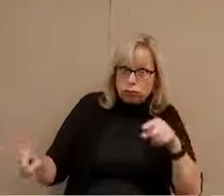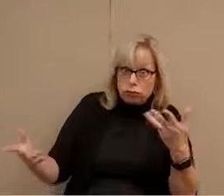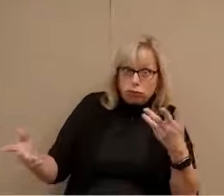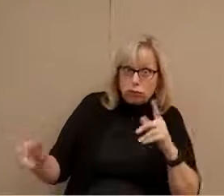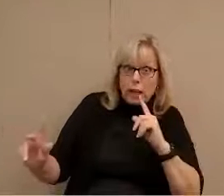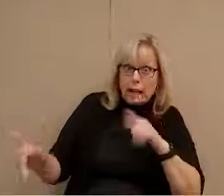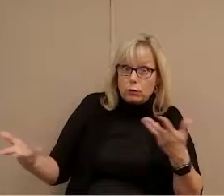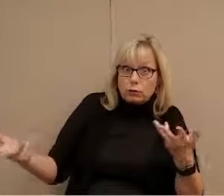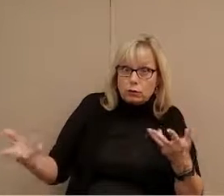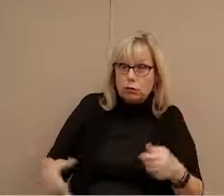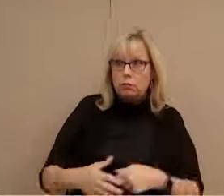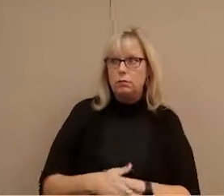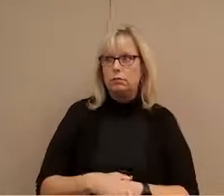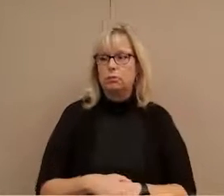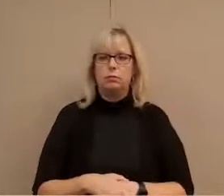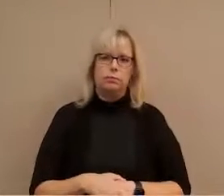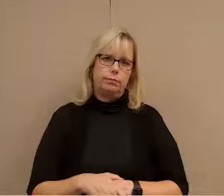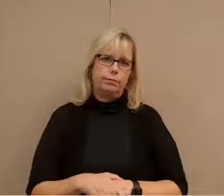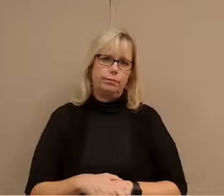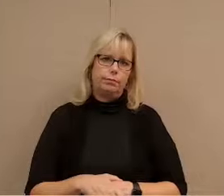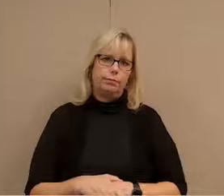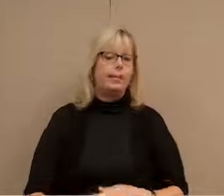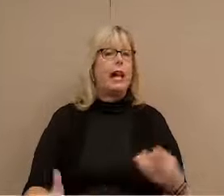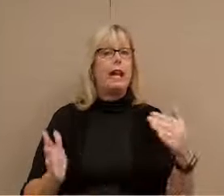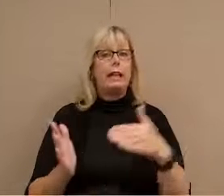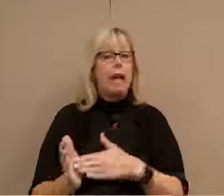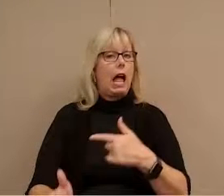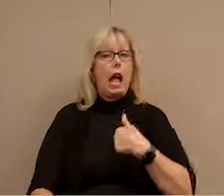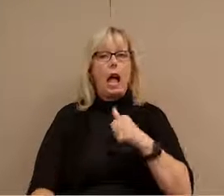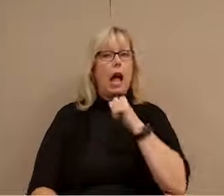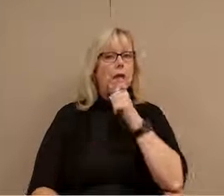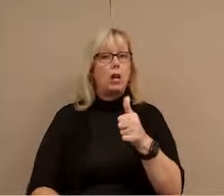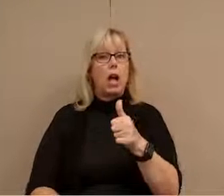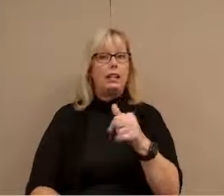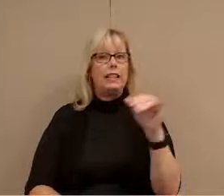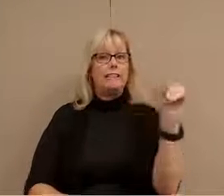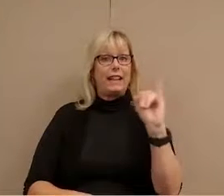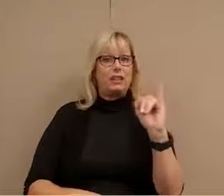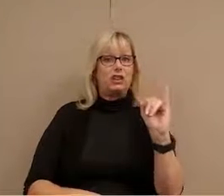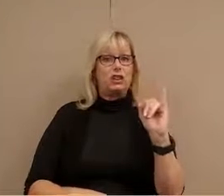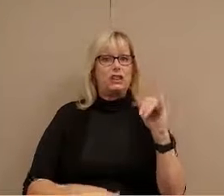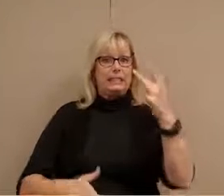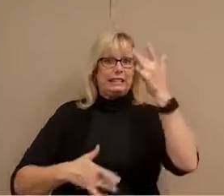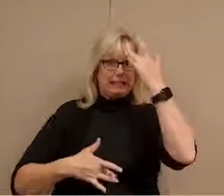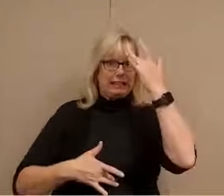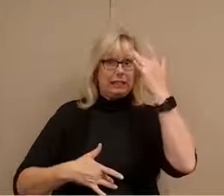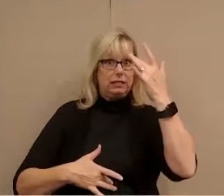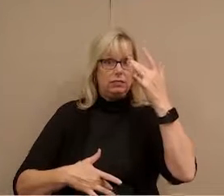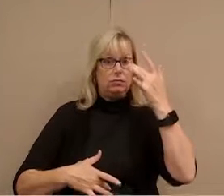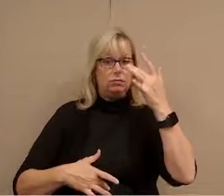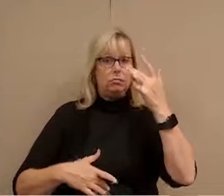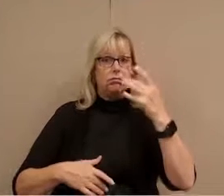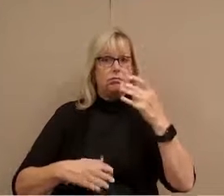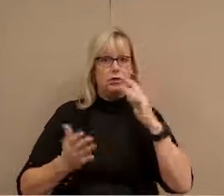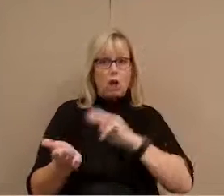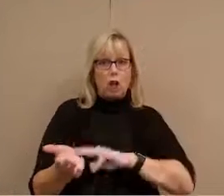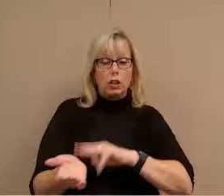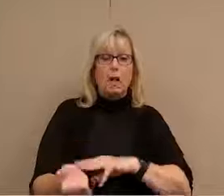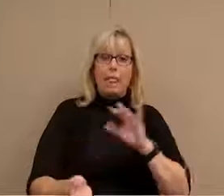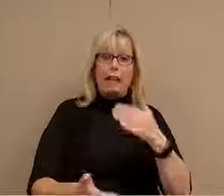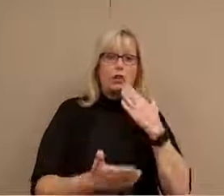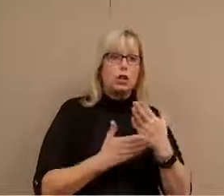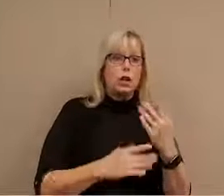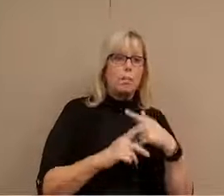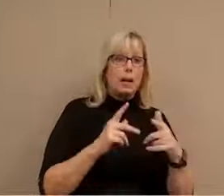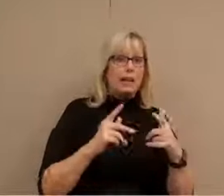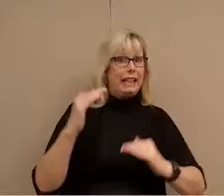that? Again, I'm not a infectious disease physician, but it's good, okay, but it's still not as good as